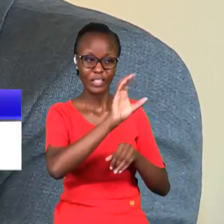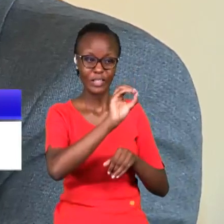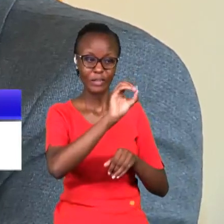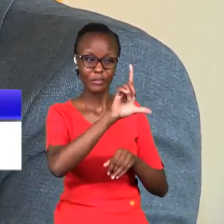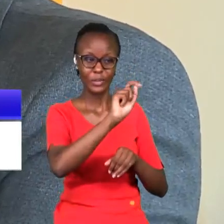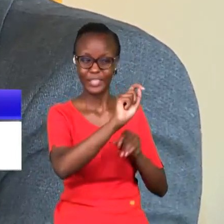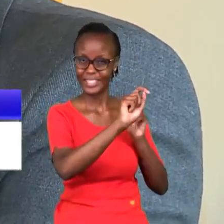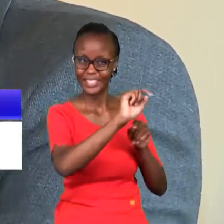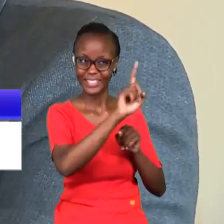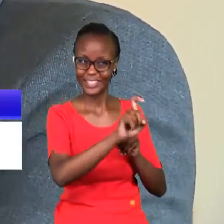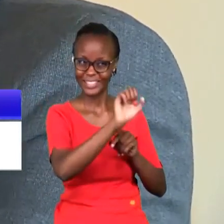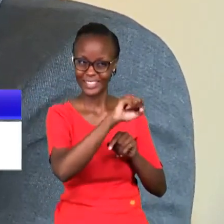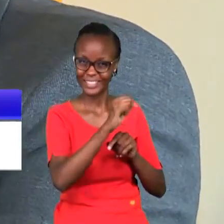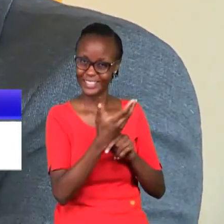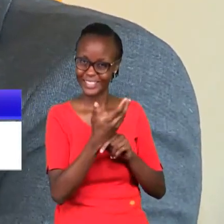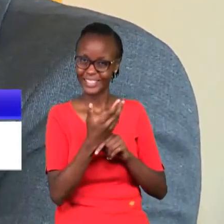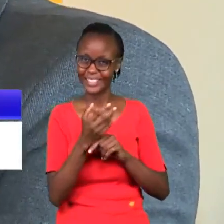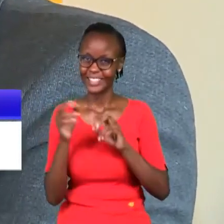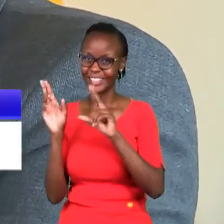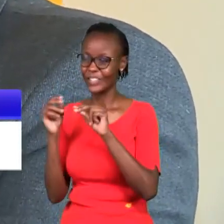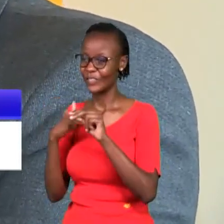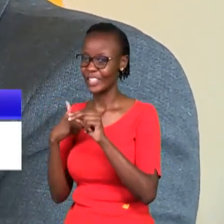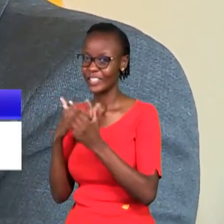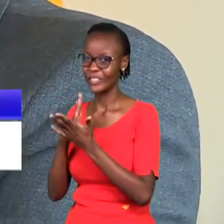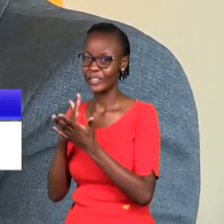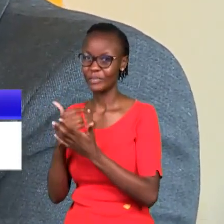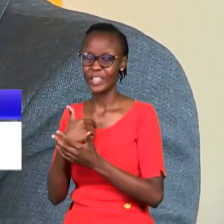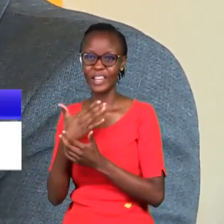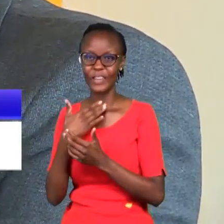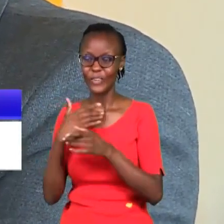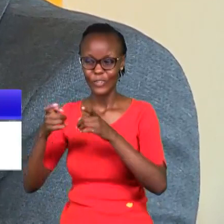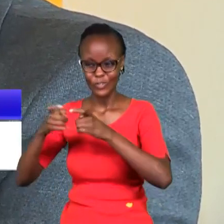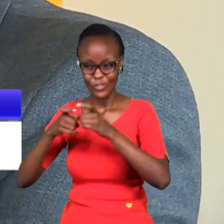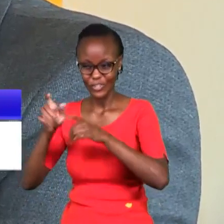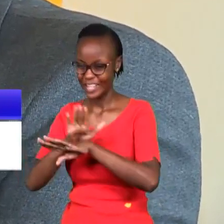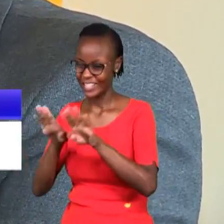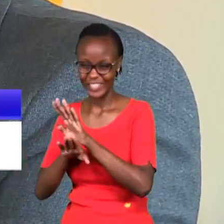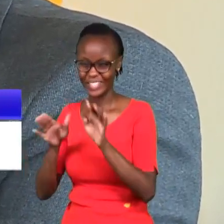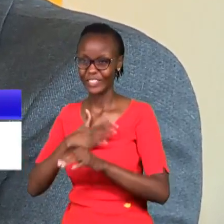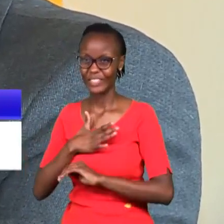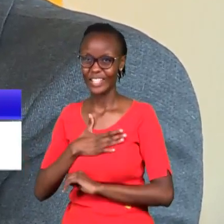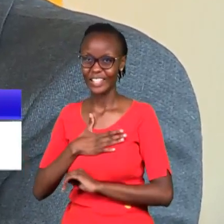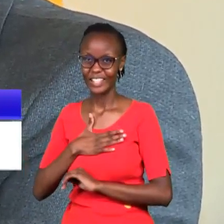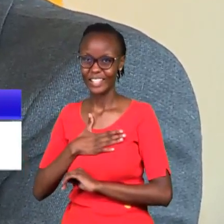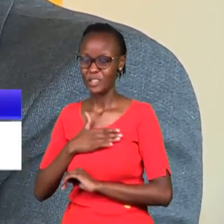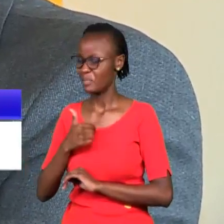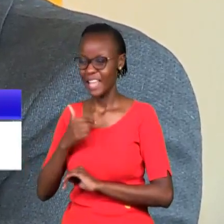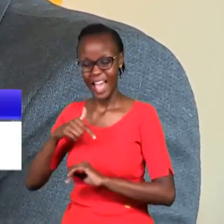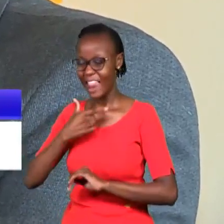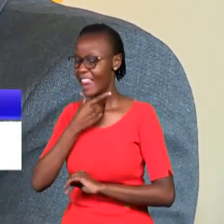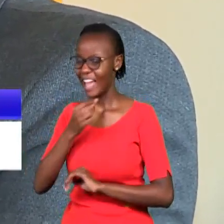I am such a control freak. I want to be in charge of everything I do. Like, that's one of the things that